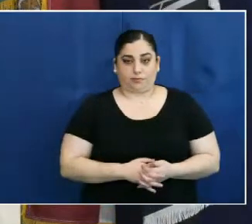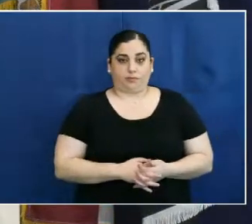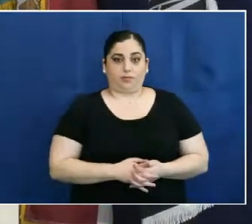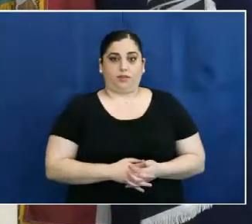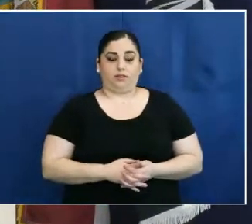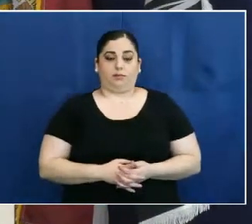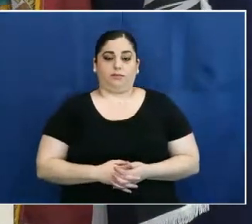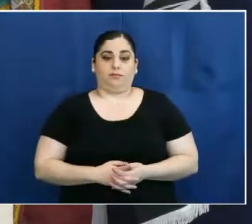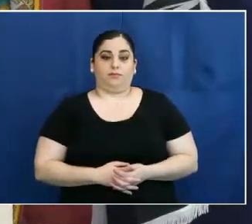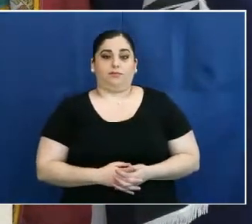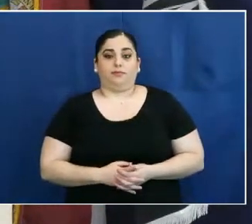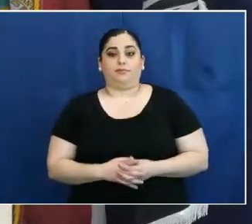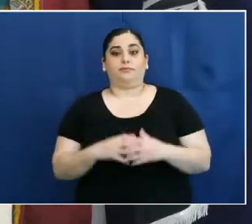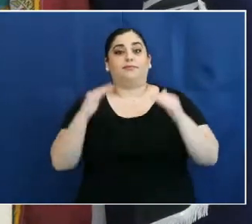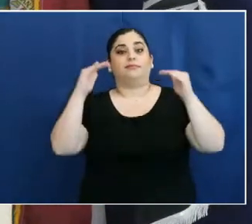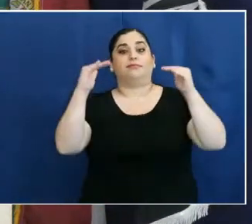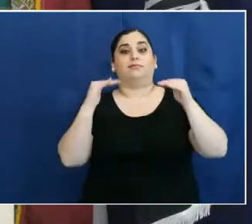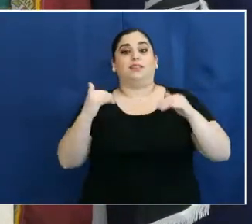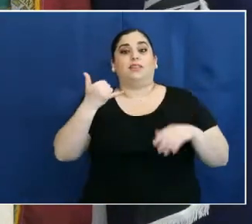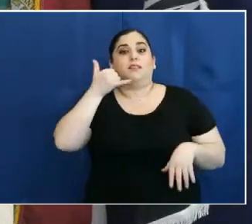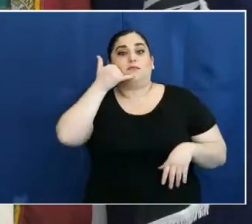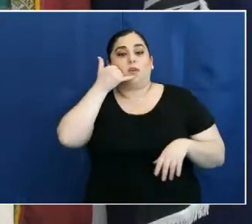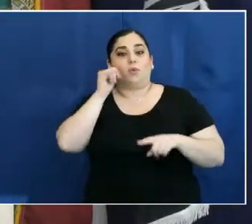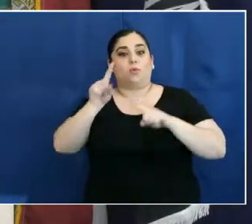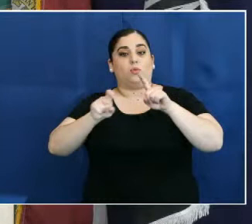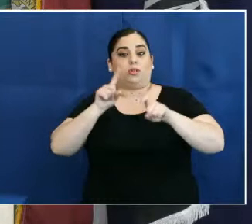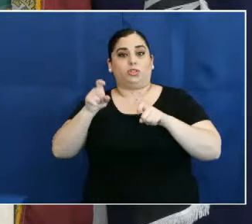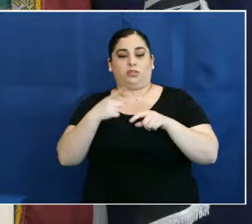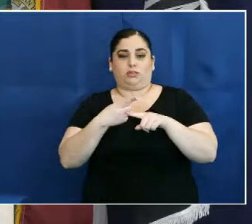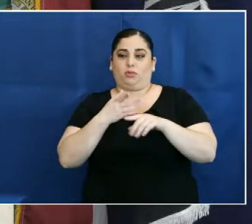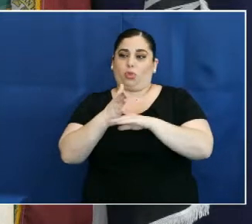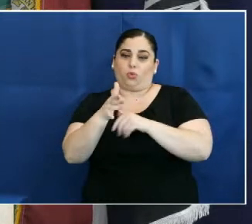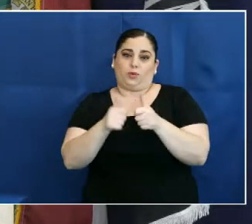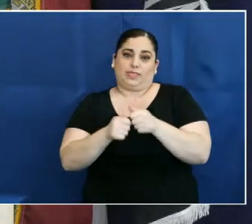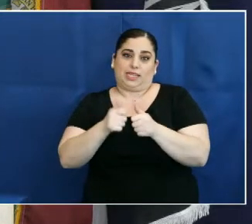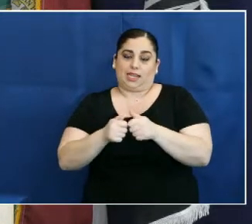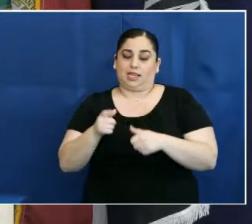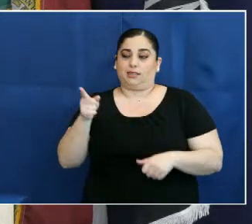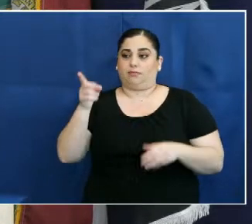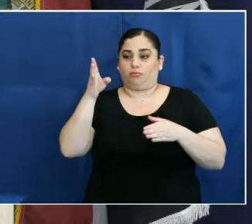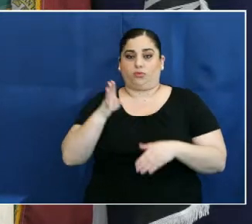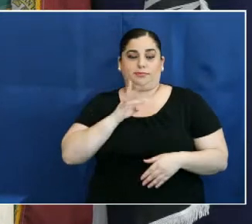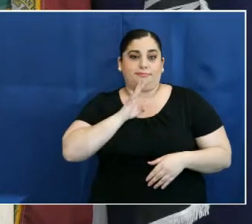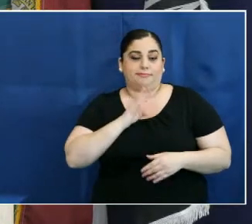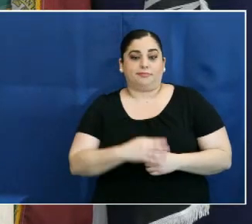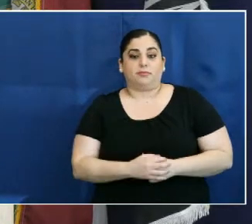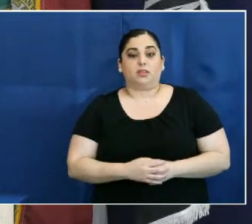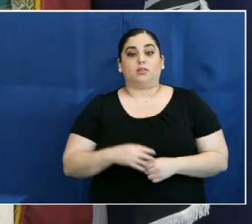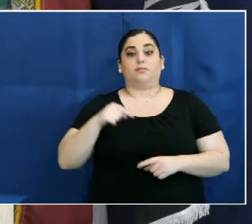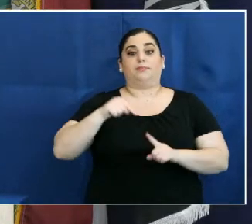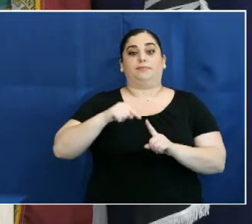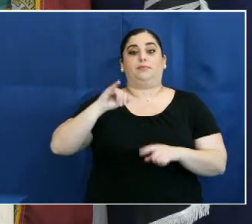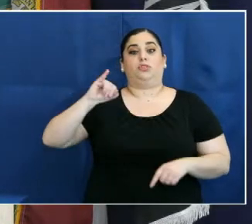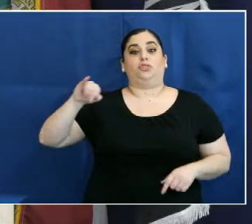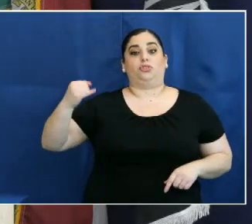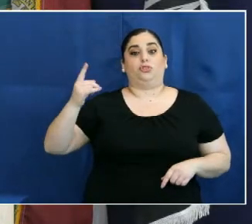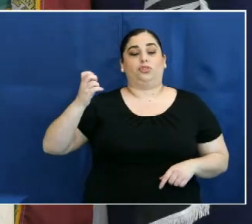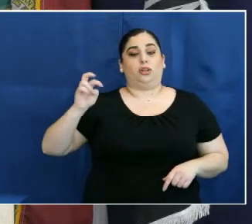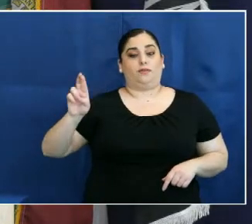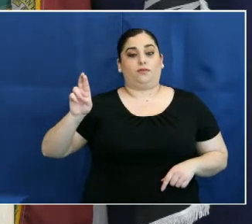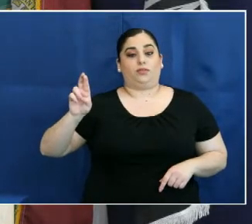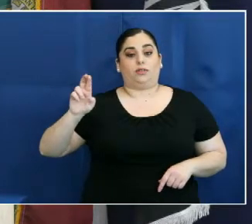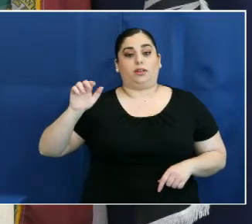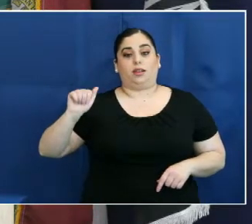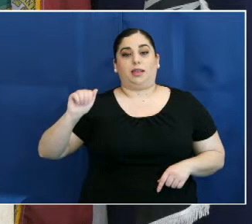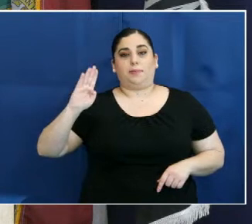All right, we'll now go to our text questions. This question is from Jennifer De La Cruz with ABC 10 News. Her question